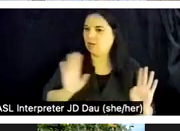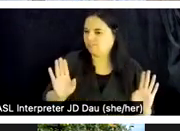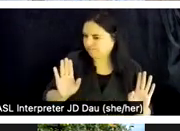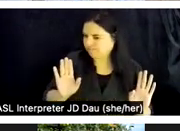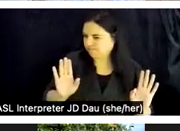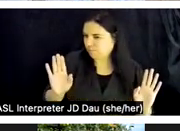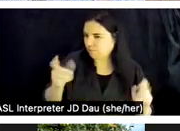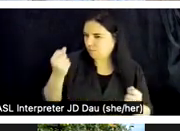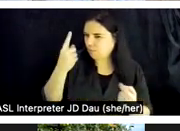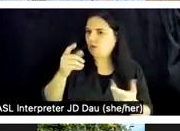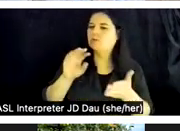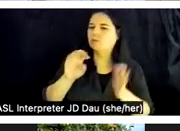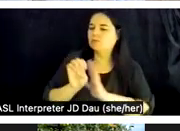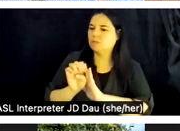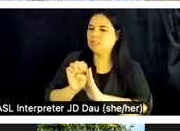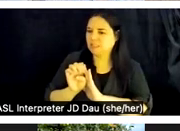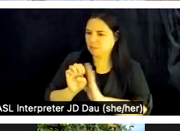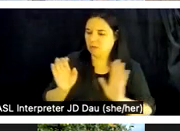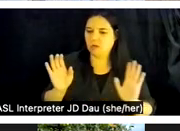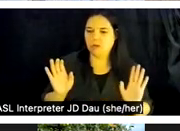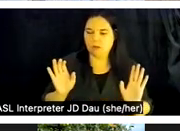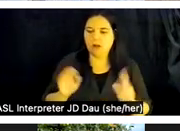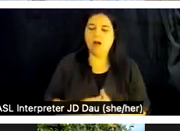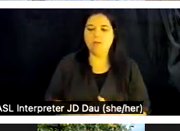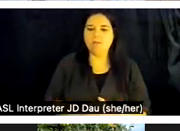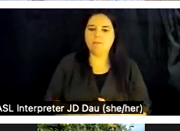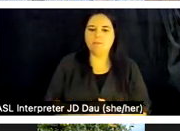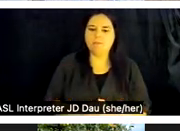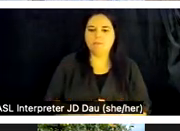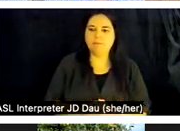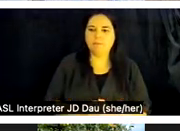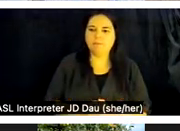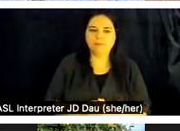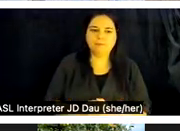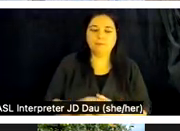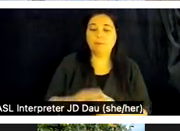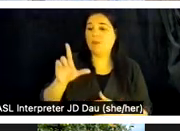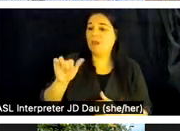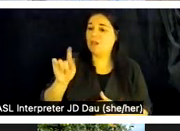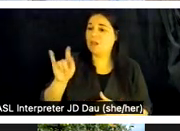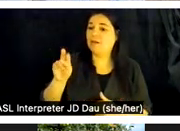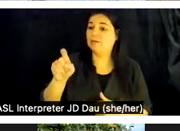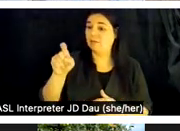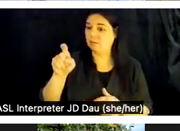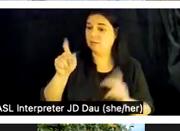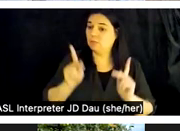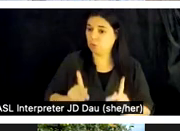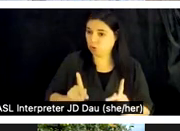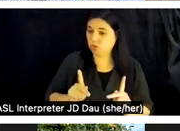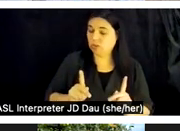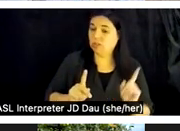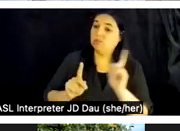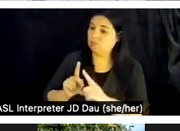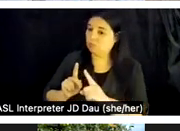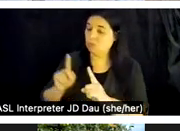So, for example, if a Latinx person is told that an apartment is not